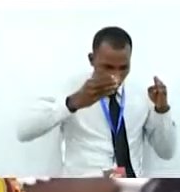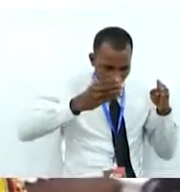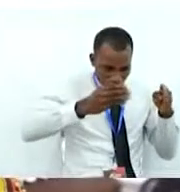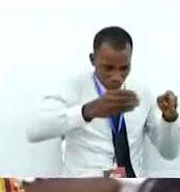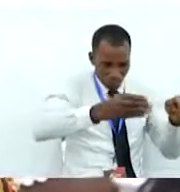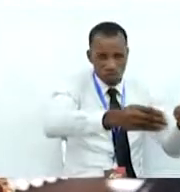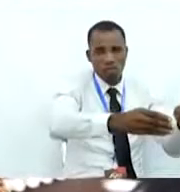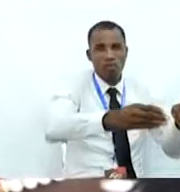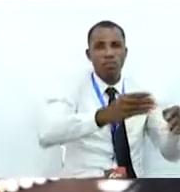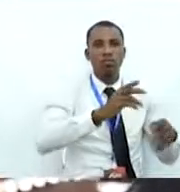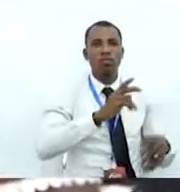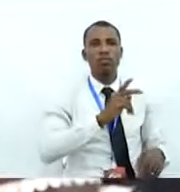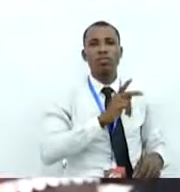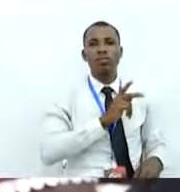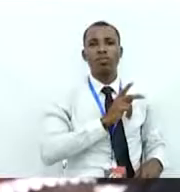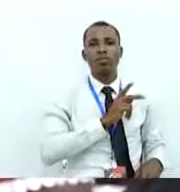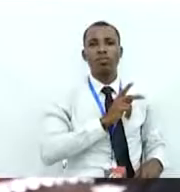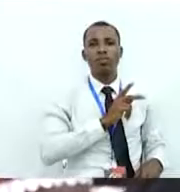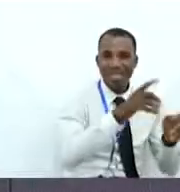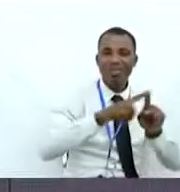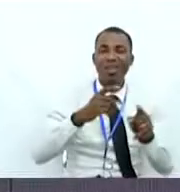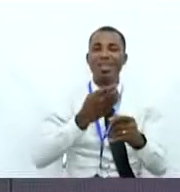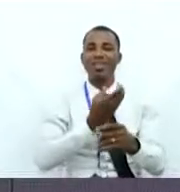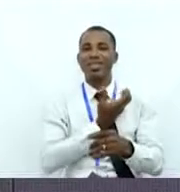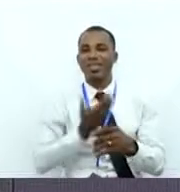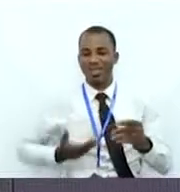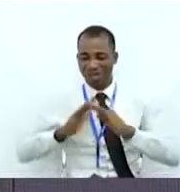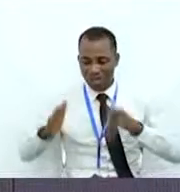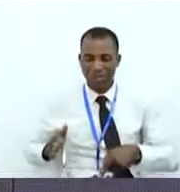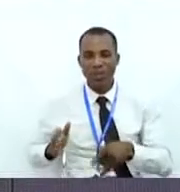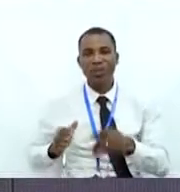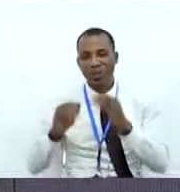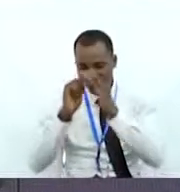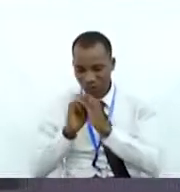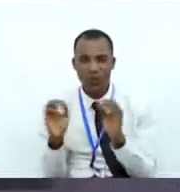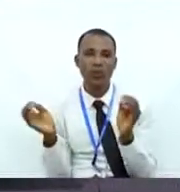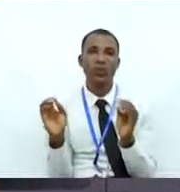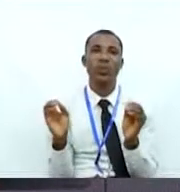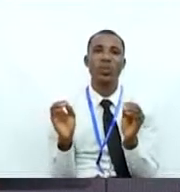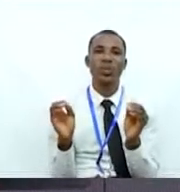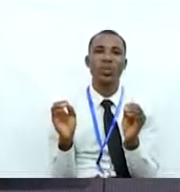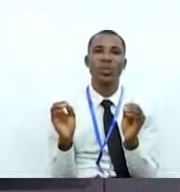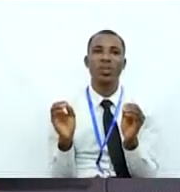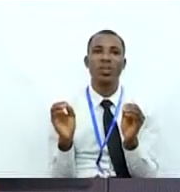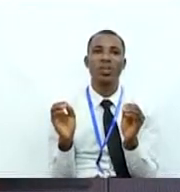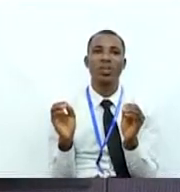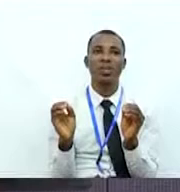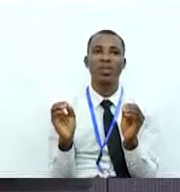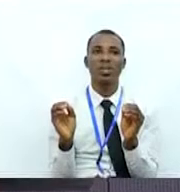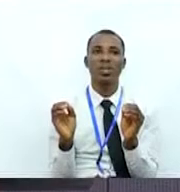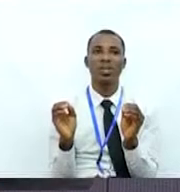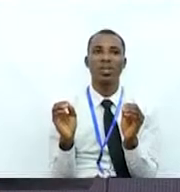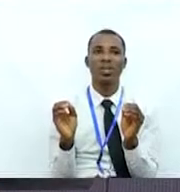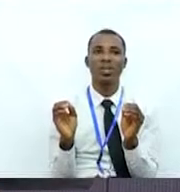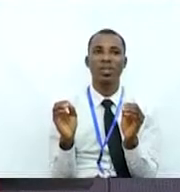thrones belong to Jesus. People that God has not disqualified have been